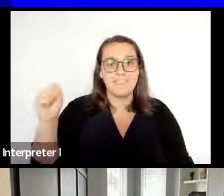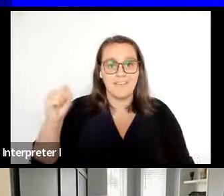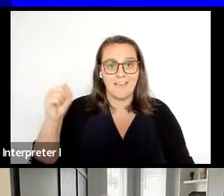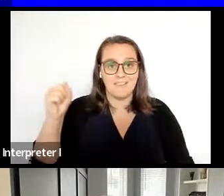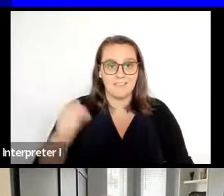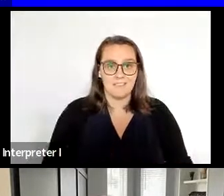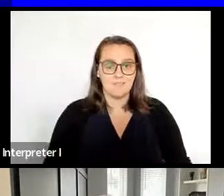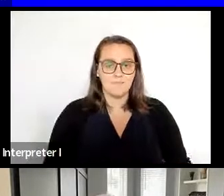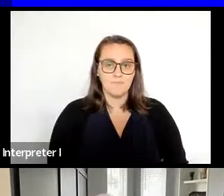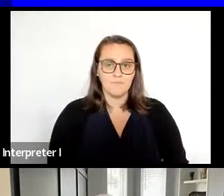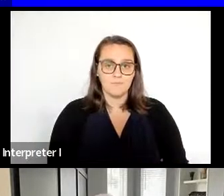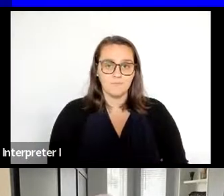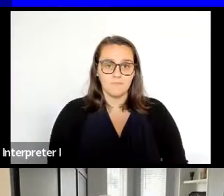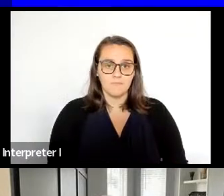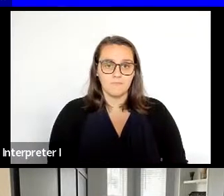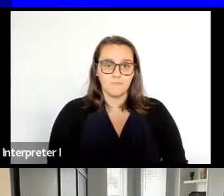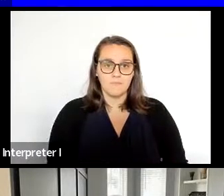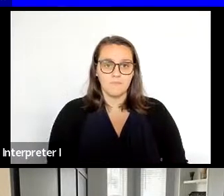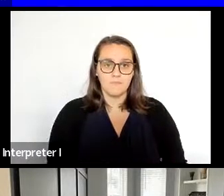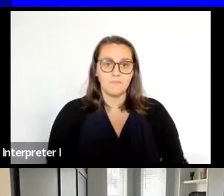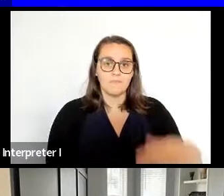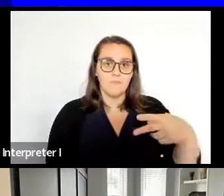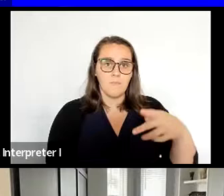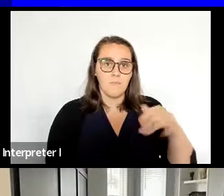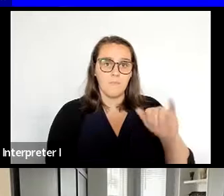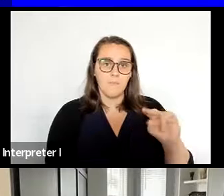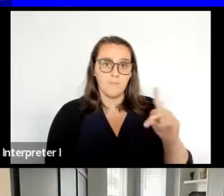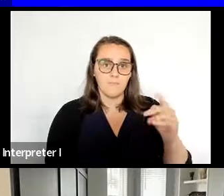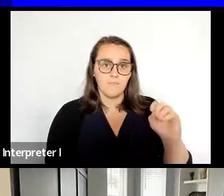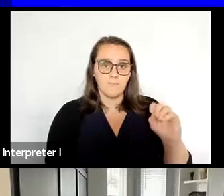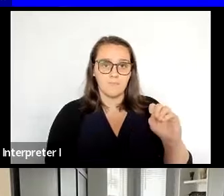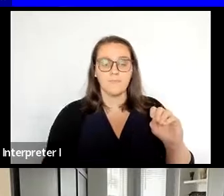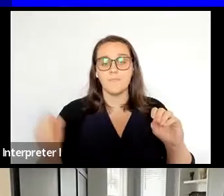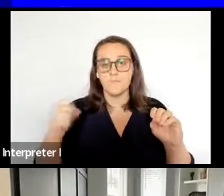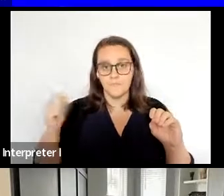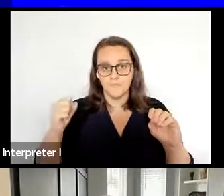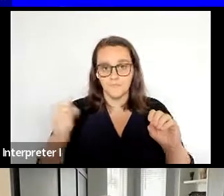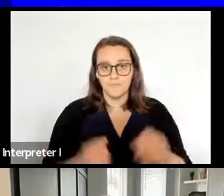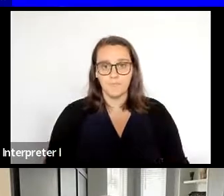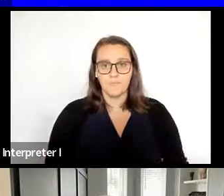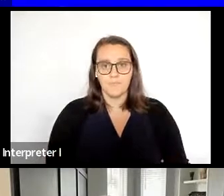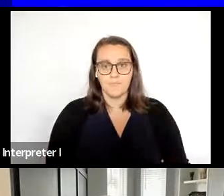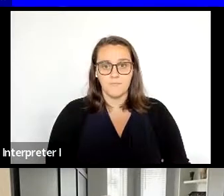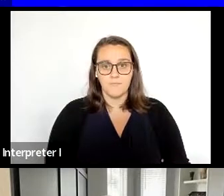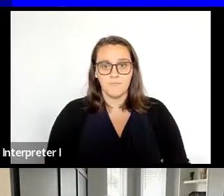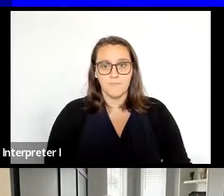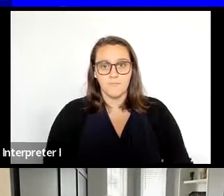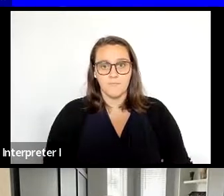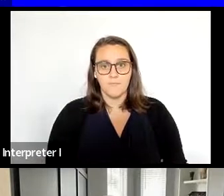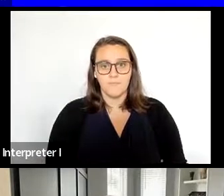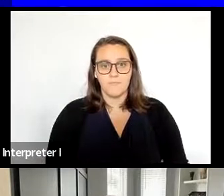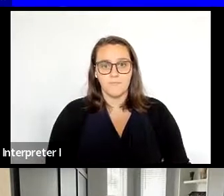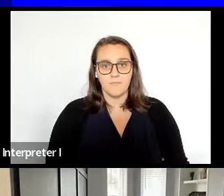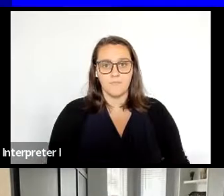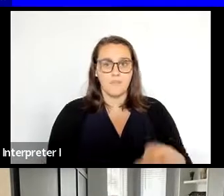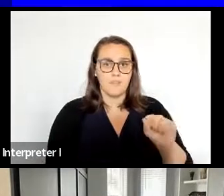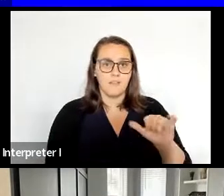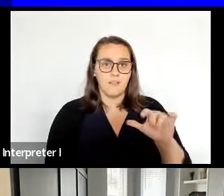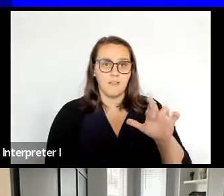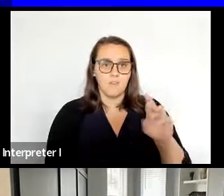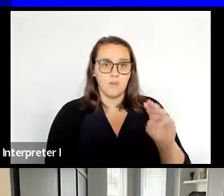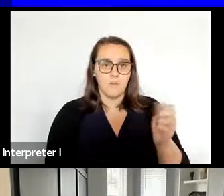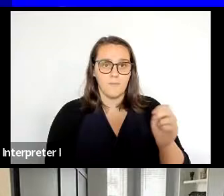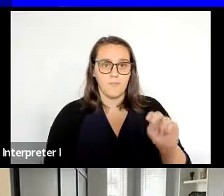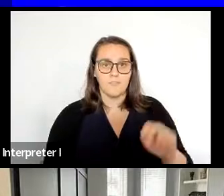Councilmember Nadeau votes yes. Councilmember Pinto? Yes. Councilmember Pinto votes yes. Councilmember Silverman?